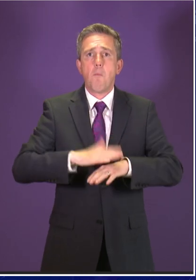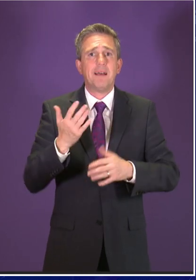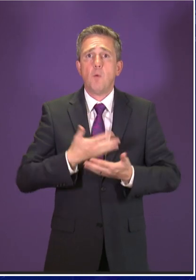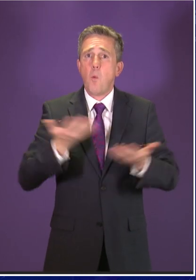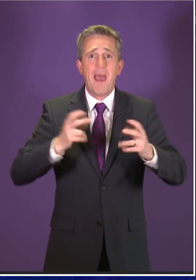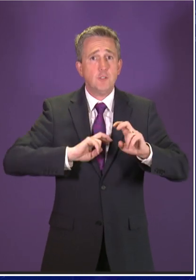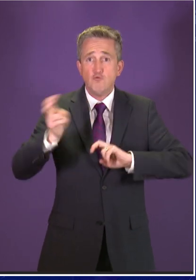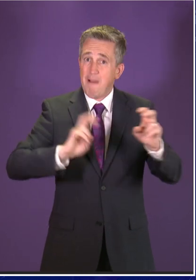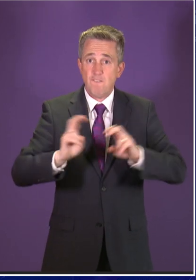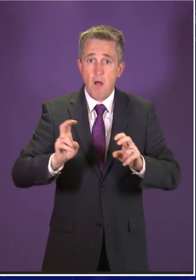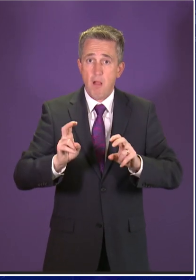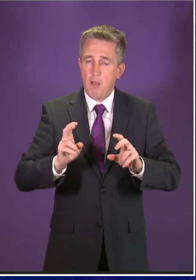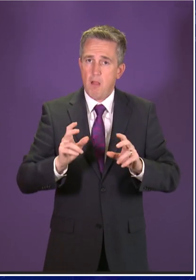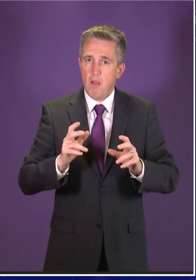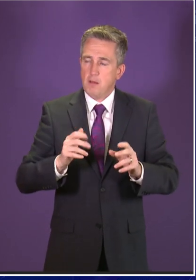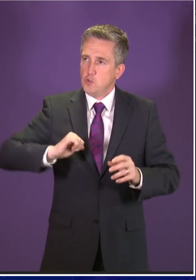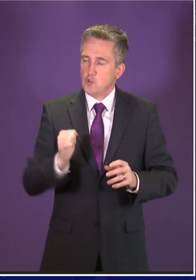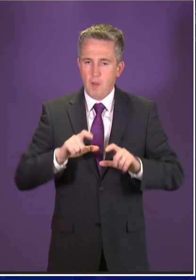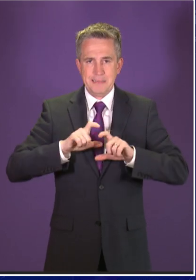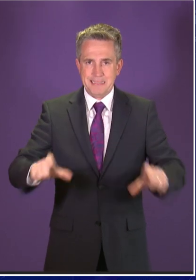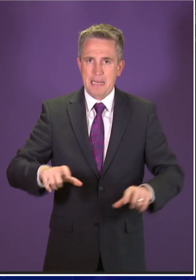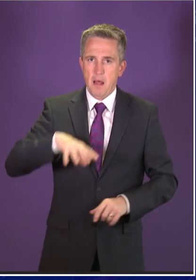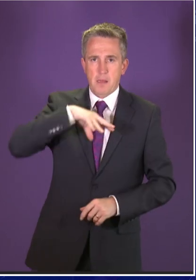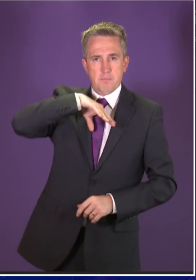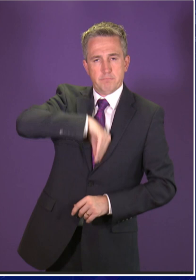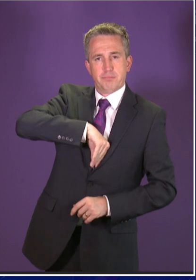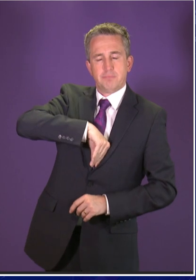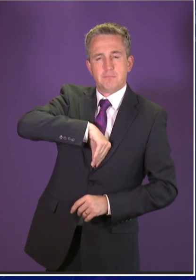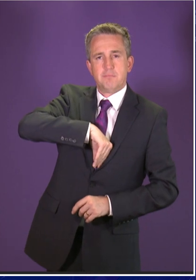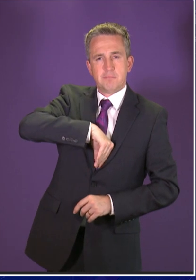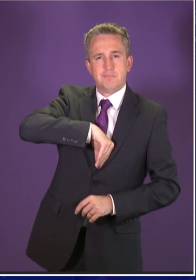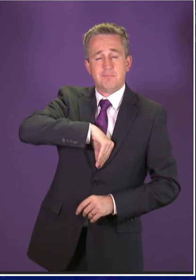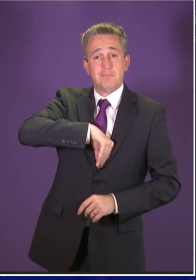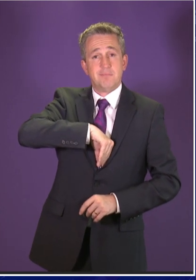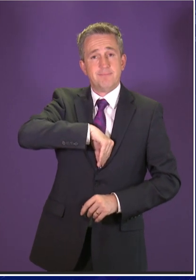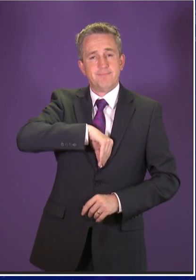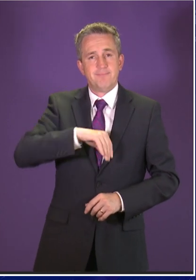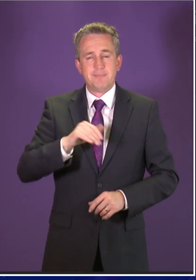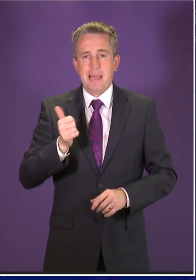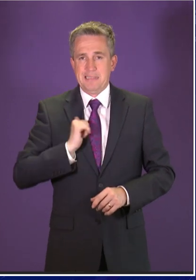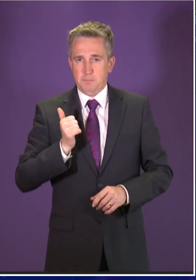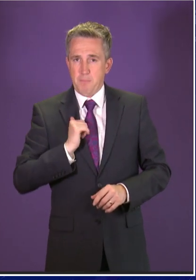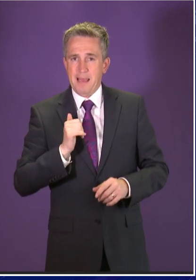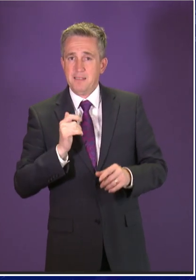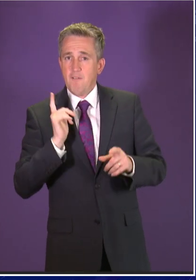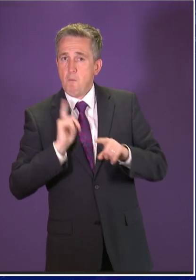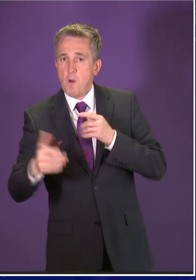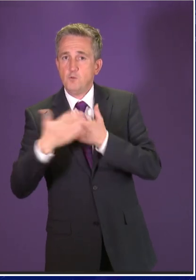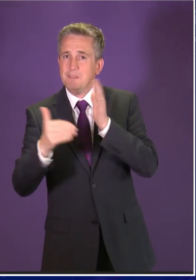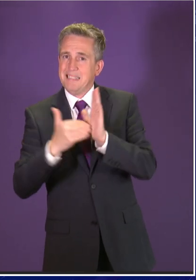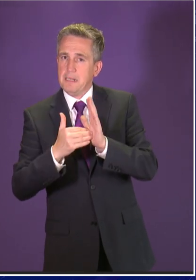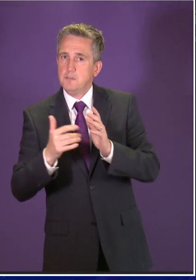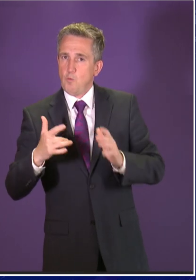go. This is something that strikes a resounding chord with me, and I'm sure it would do with most New Zealanders.